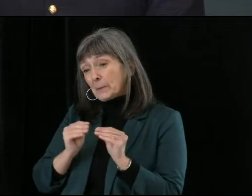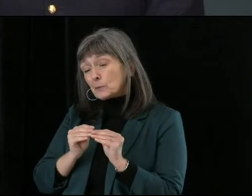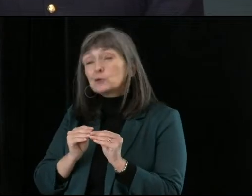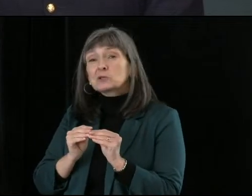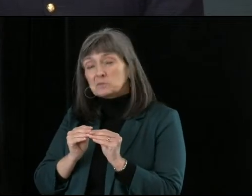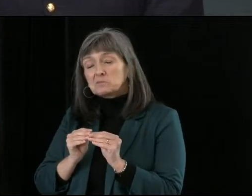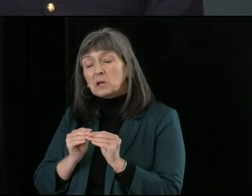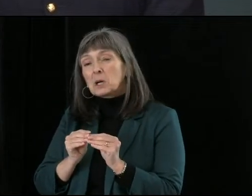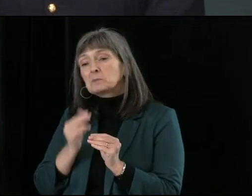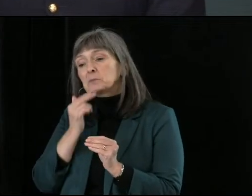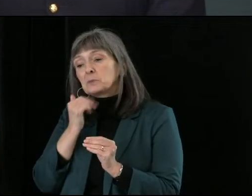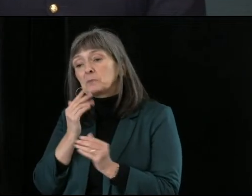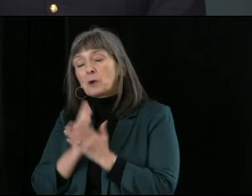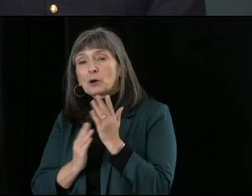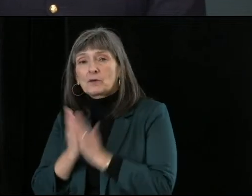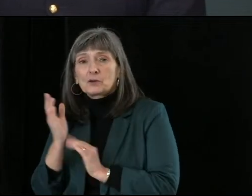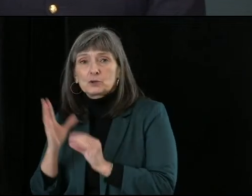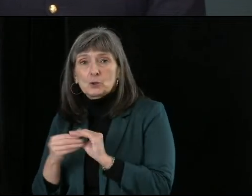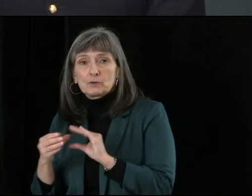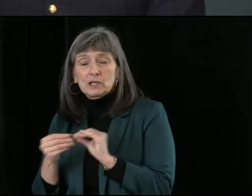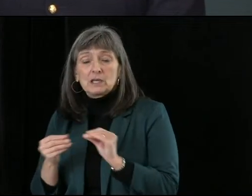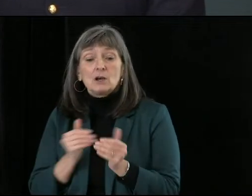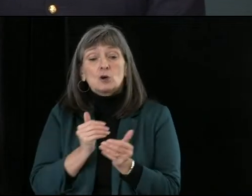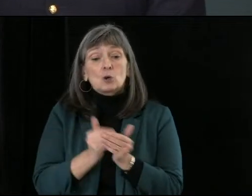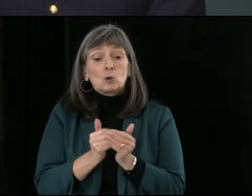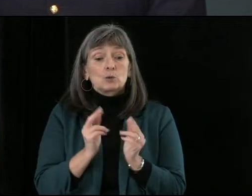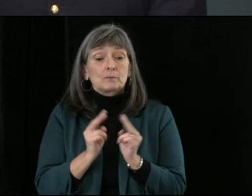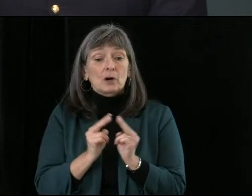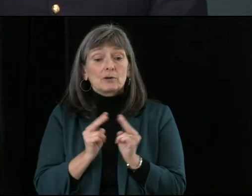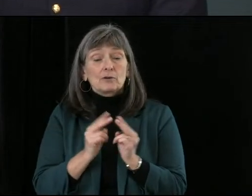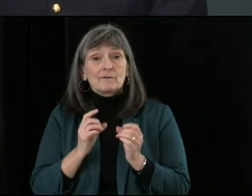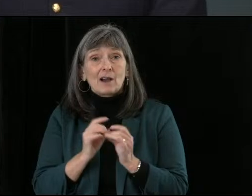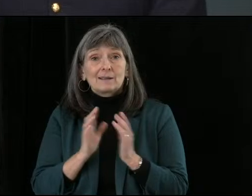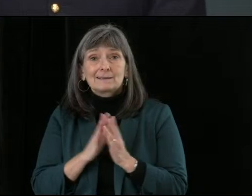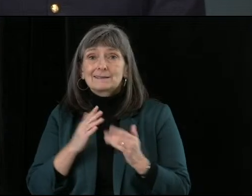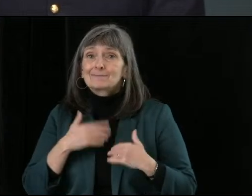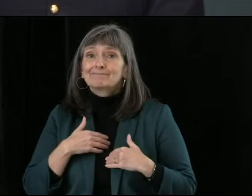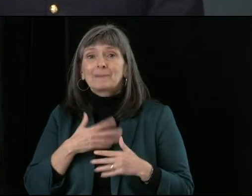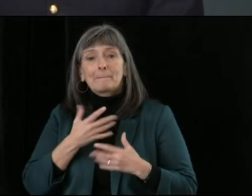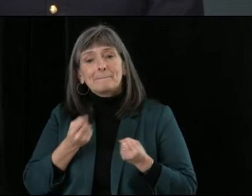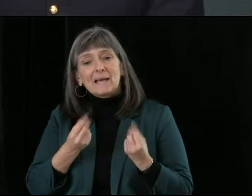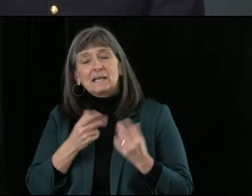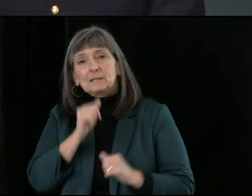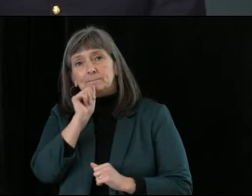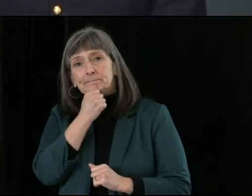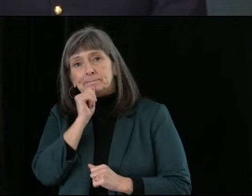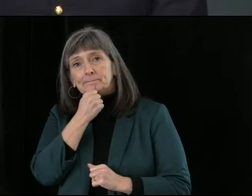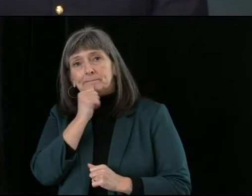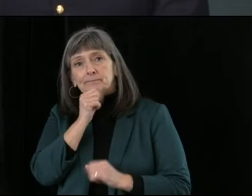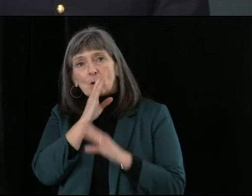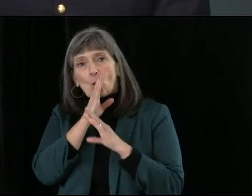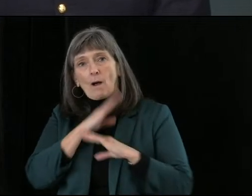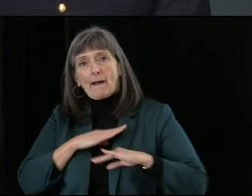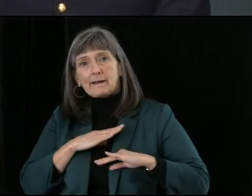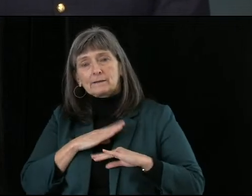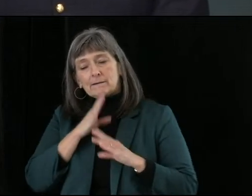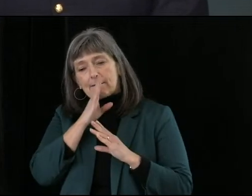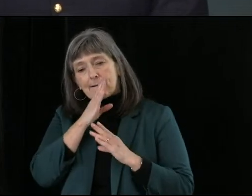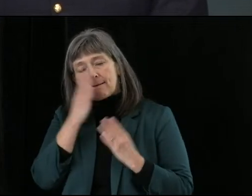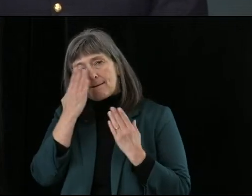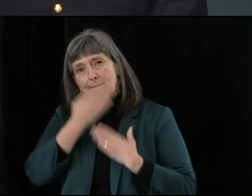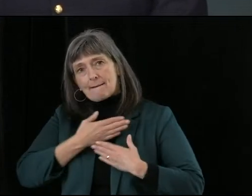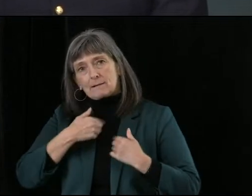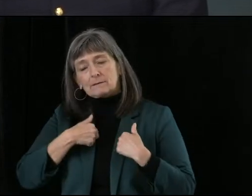story, as intimate partner violence is underreported and many suffer in abusive relationships